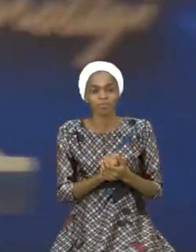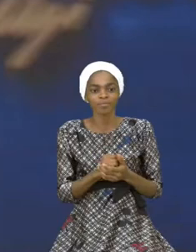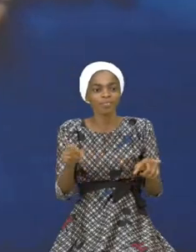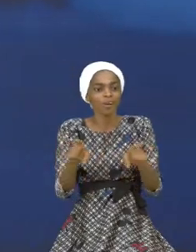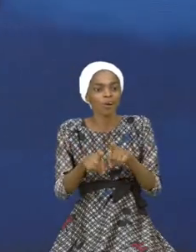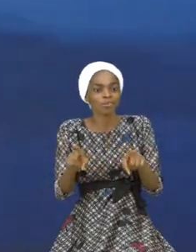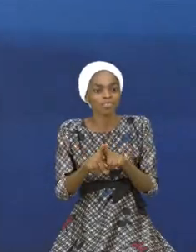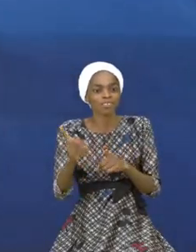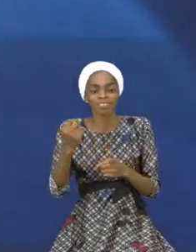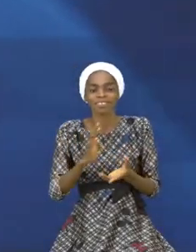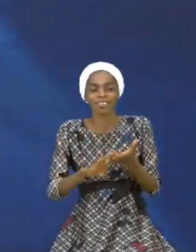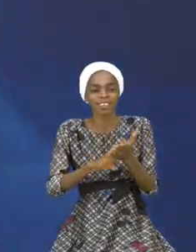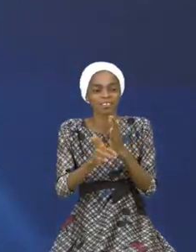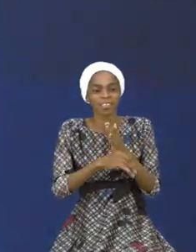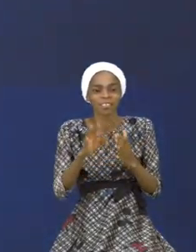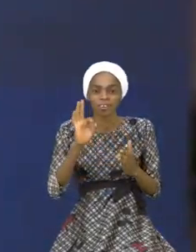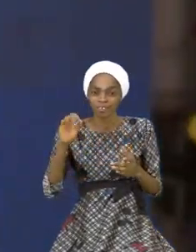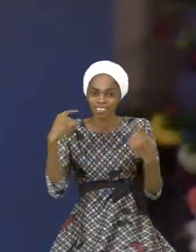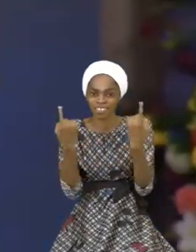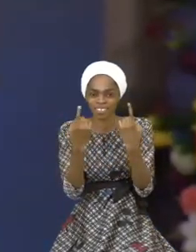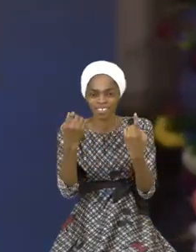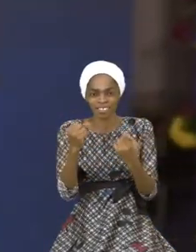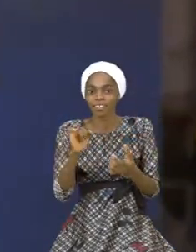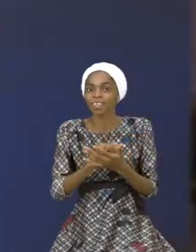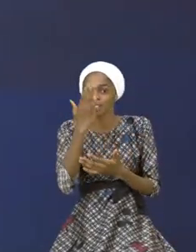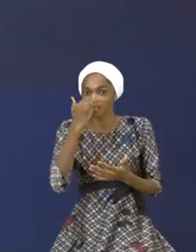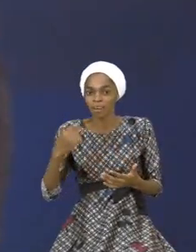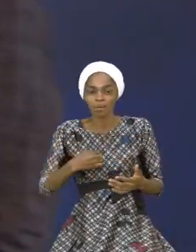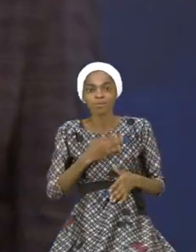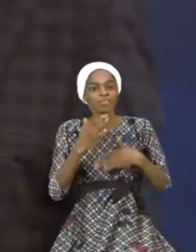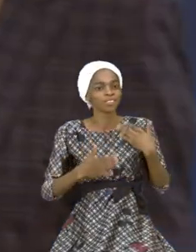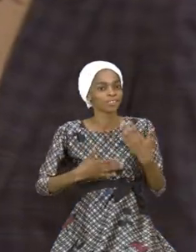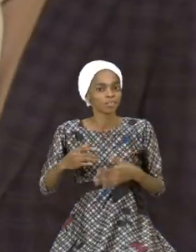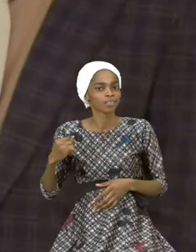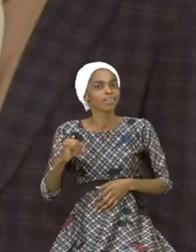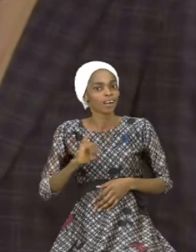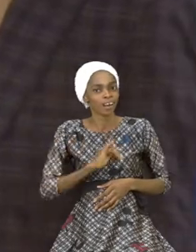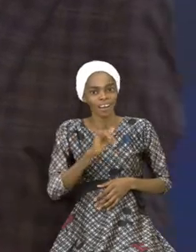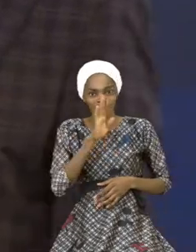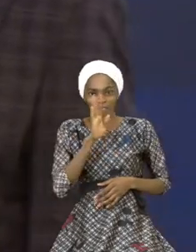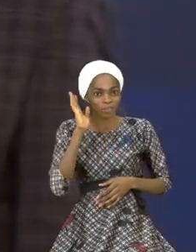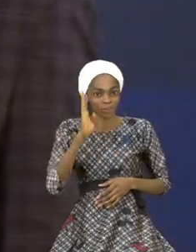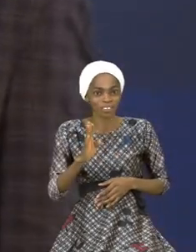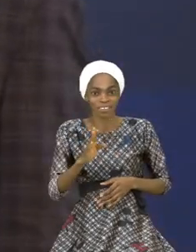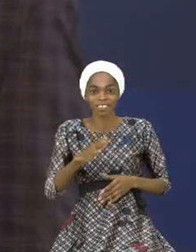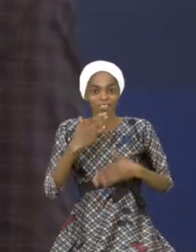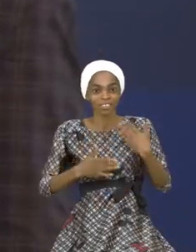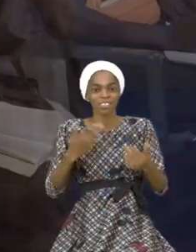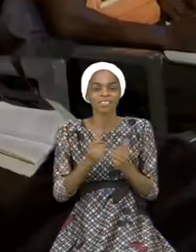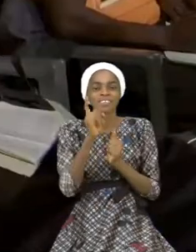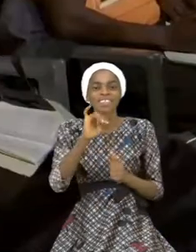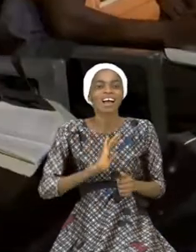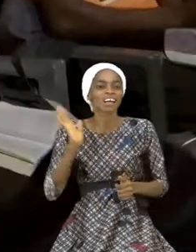you are going to rejoice i'm going to rejoice with you i will hear your testimony